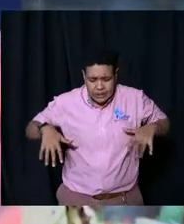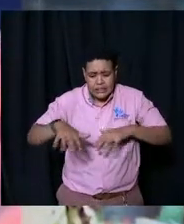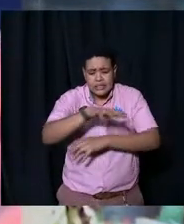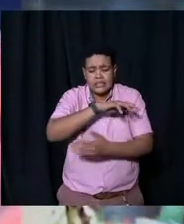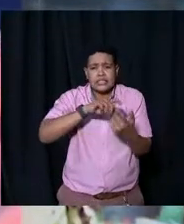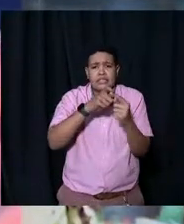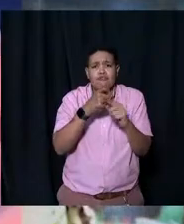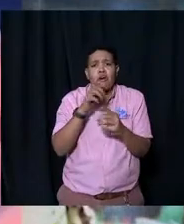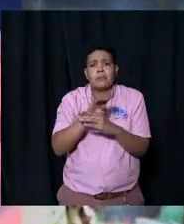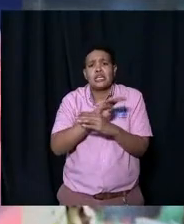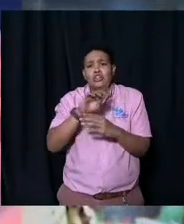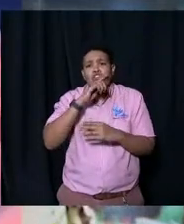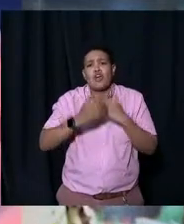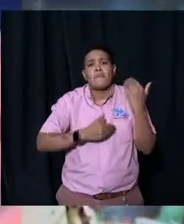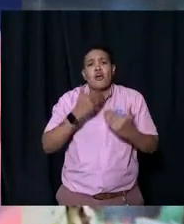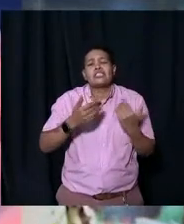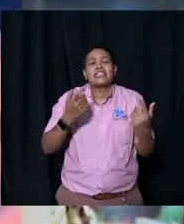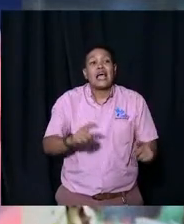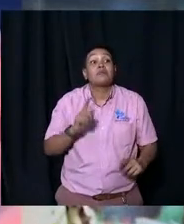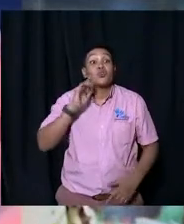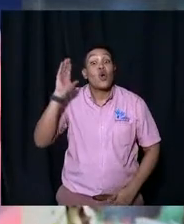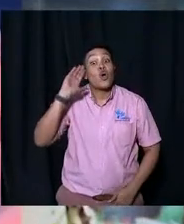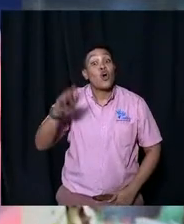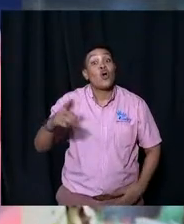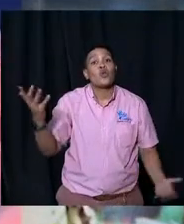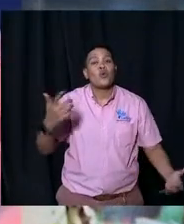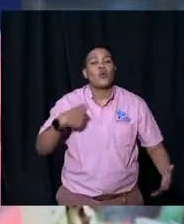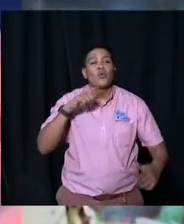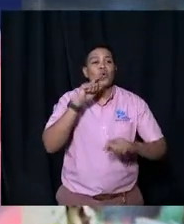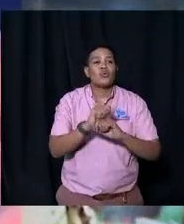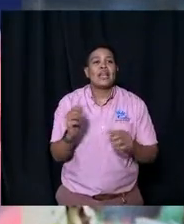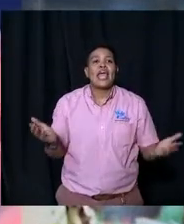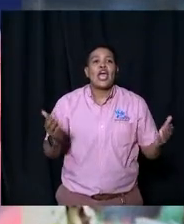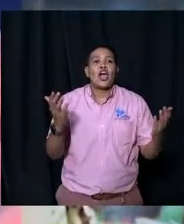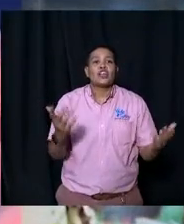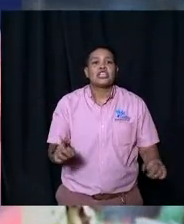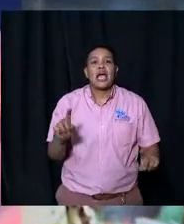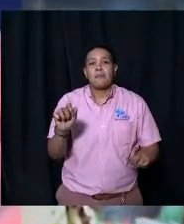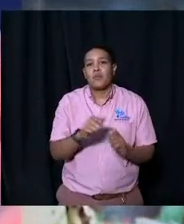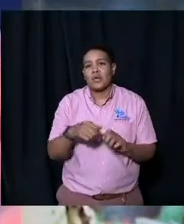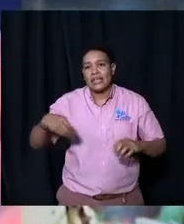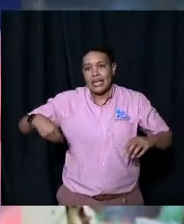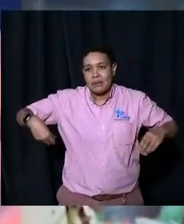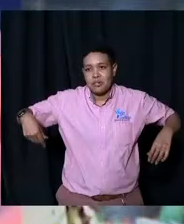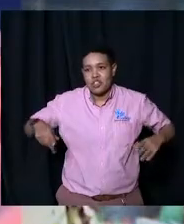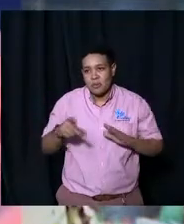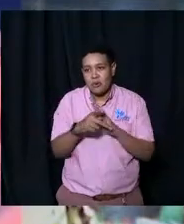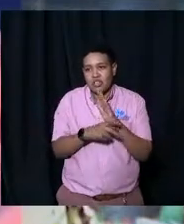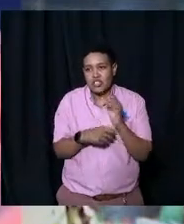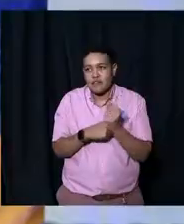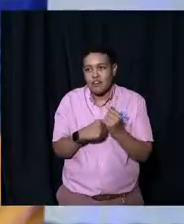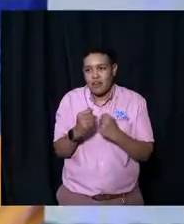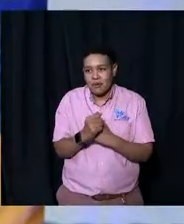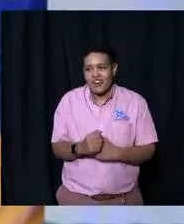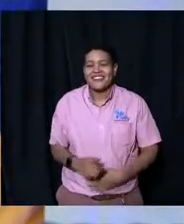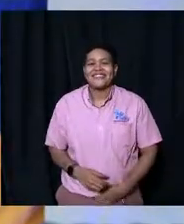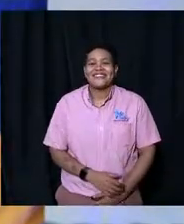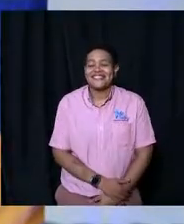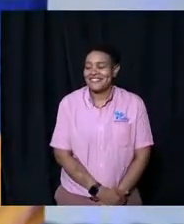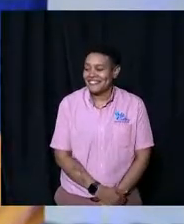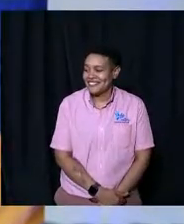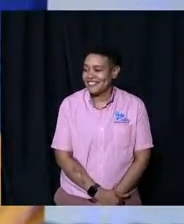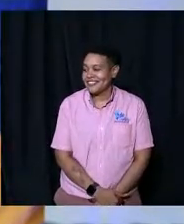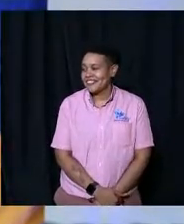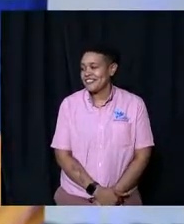that are coming from industrial processes. So all of this is what we are encouraging with the emissions policy framework. Thank you so much. Thank